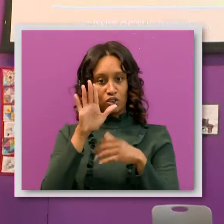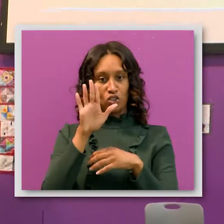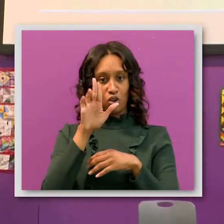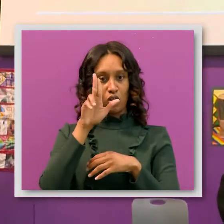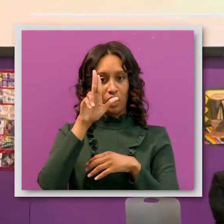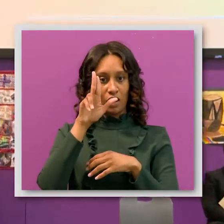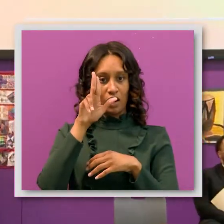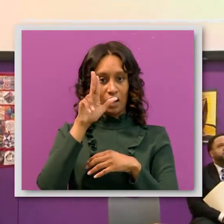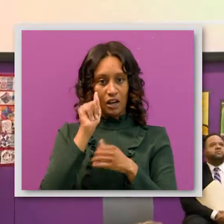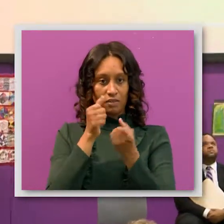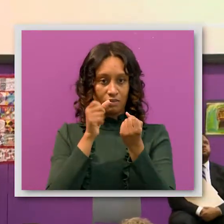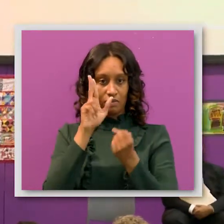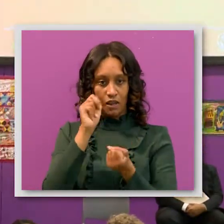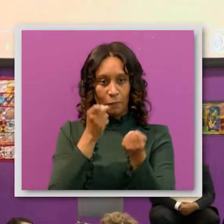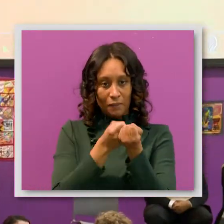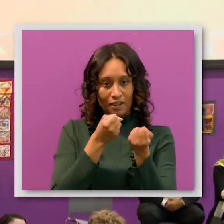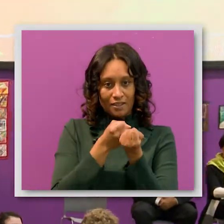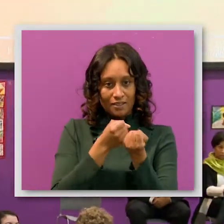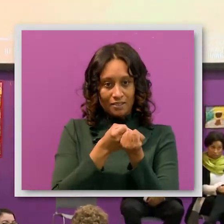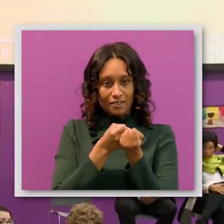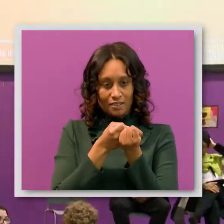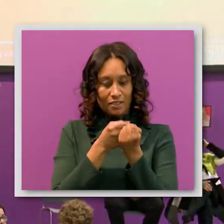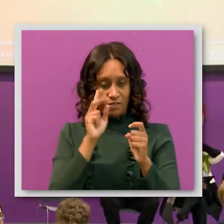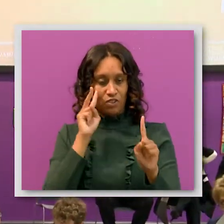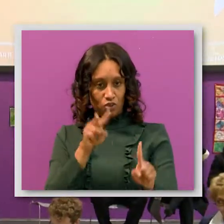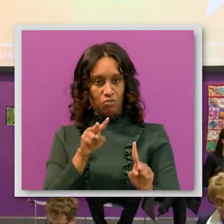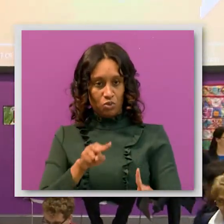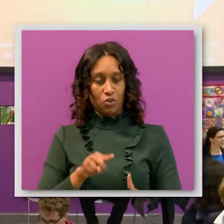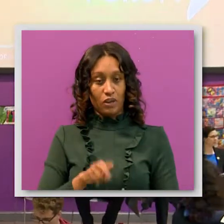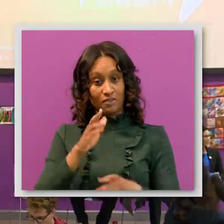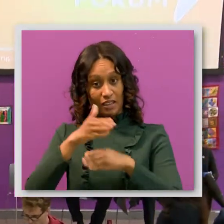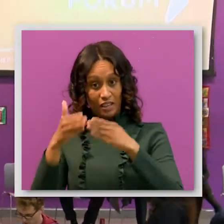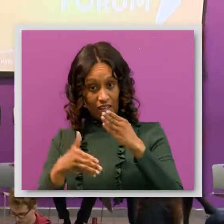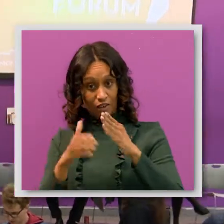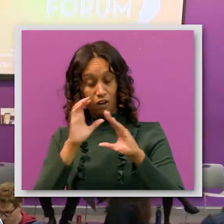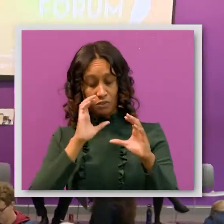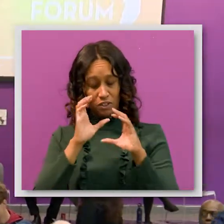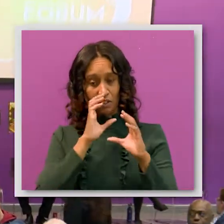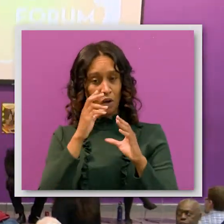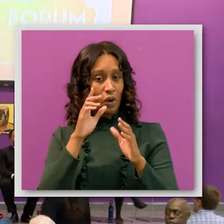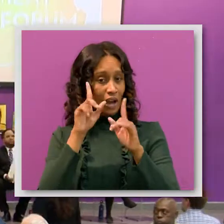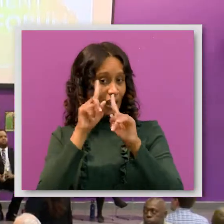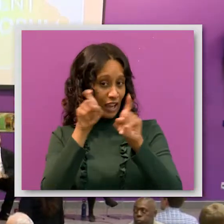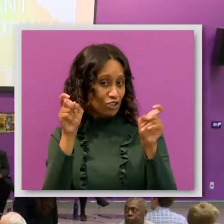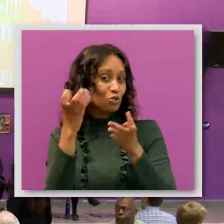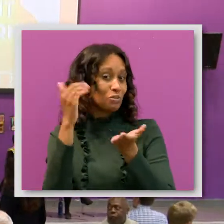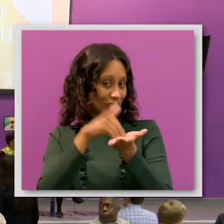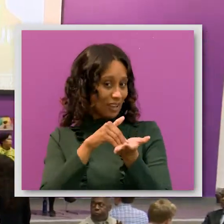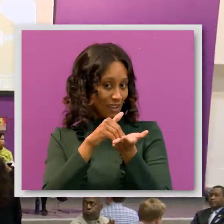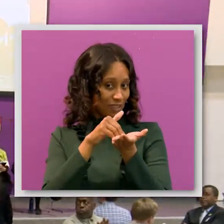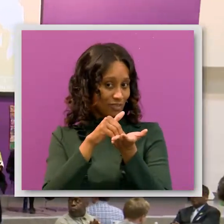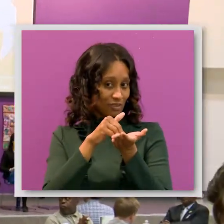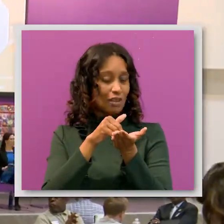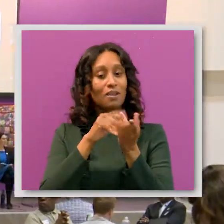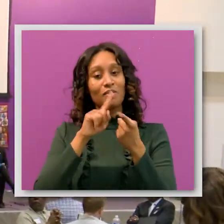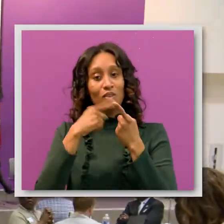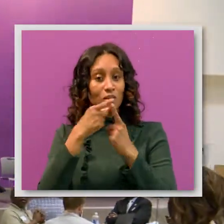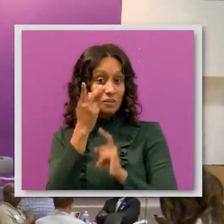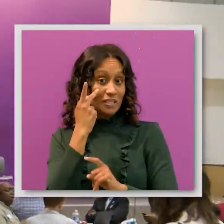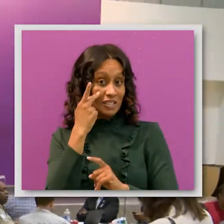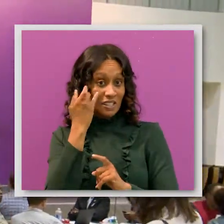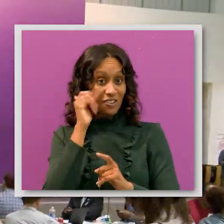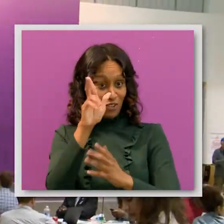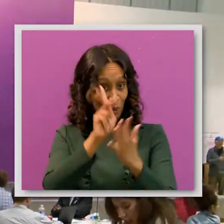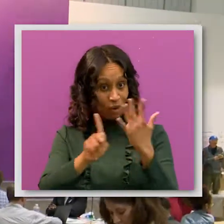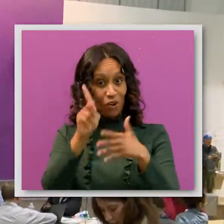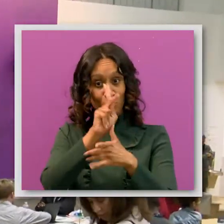unbiased viewpoint of that. And pretty soon, at the end of this conversation, I'm going to ask you to do that one more time and see if your